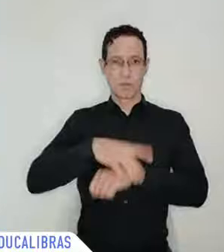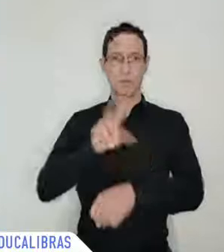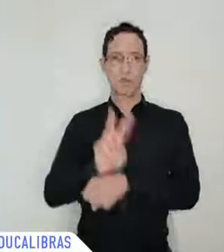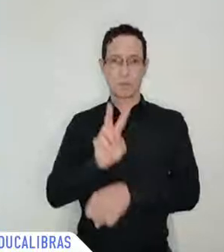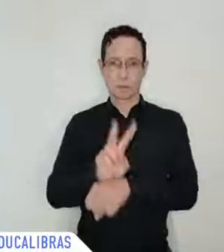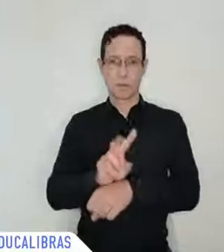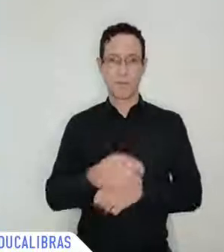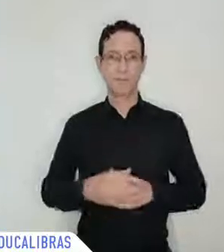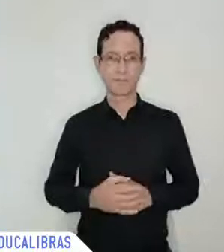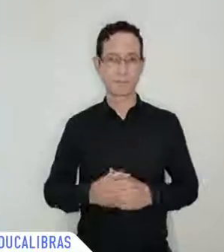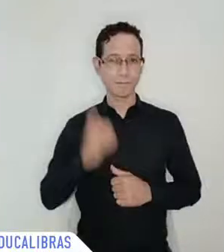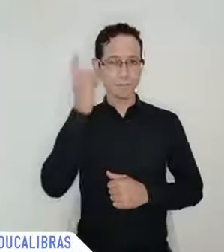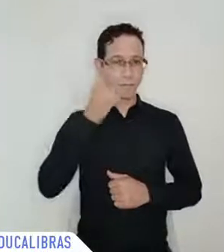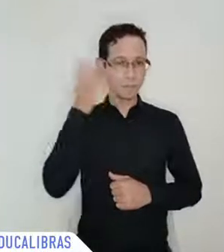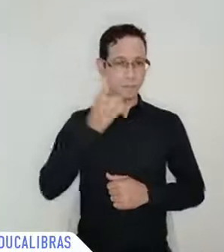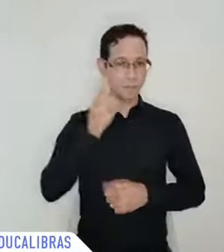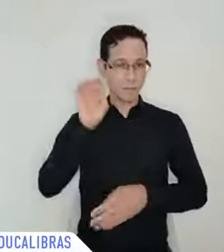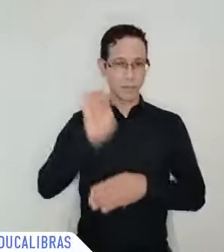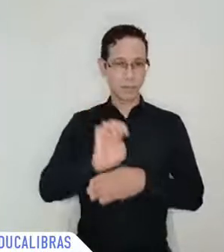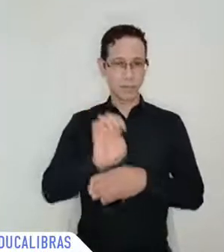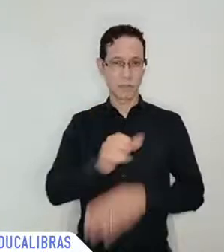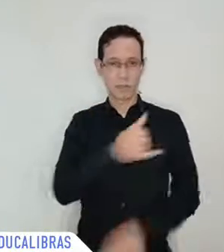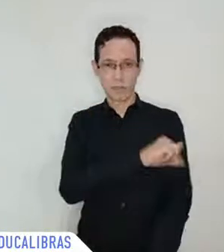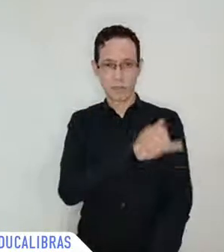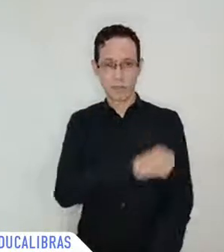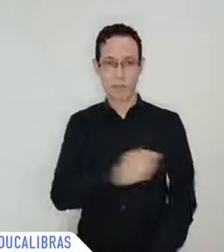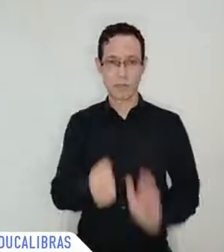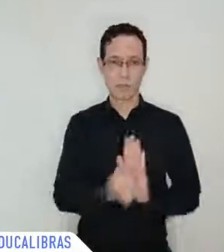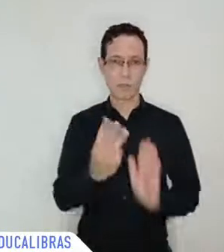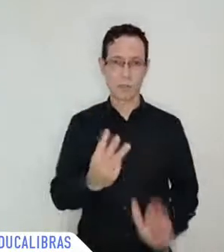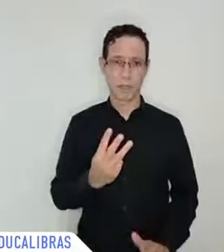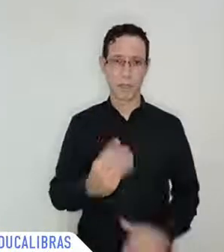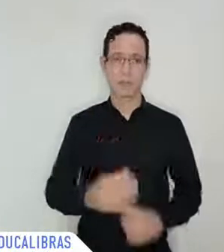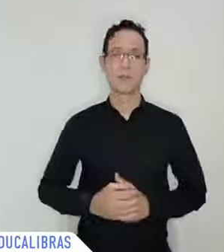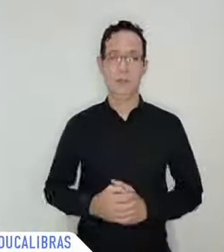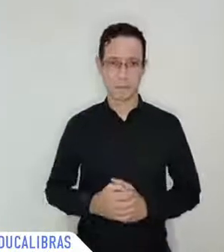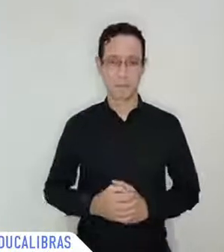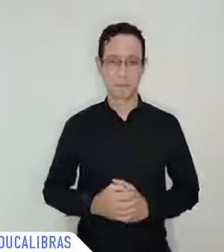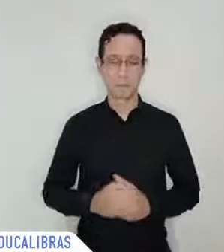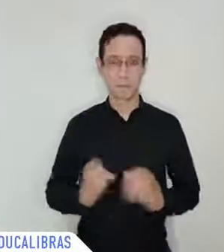rights activist and public security specialist. He